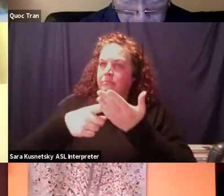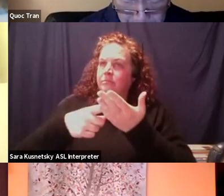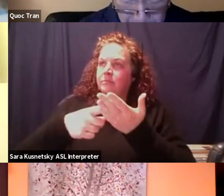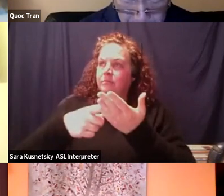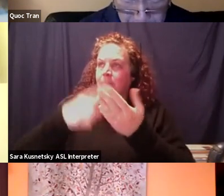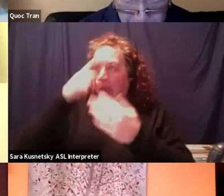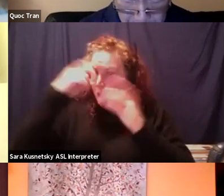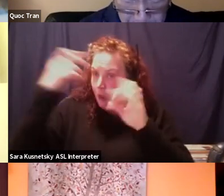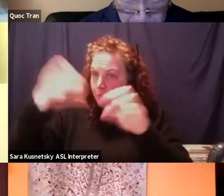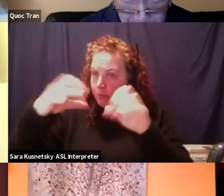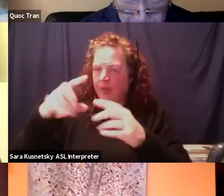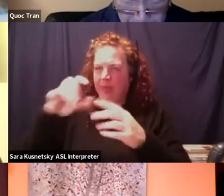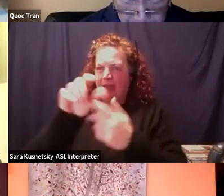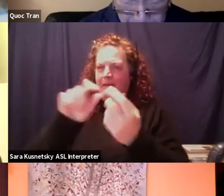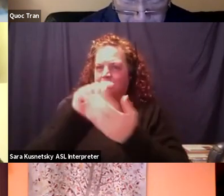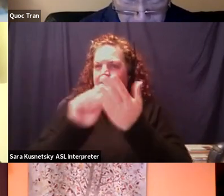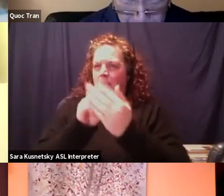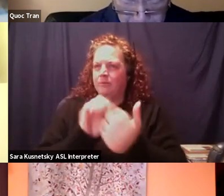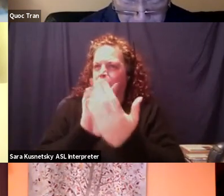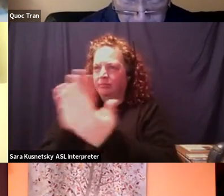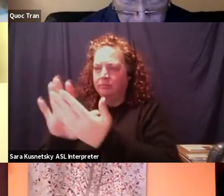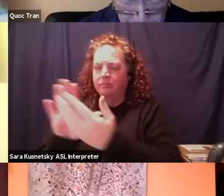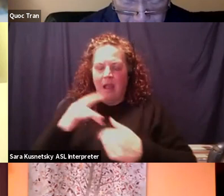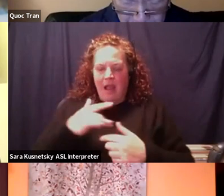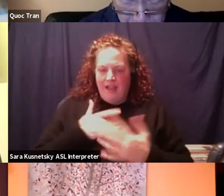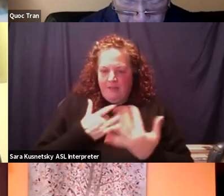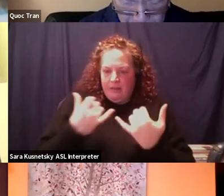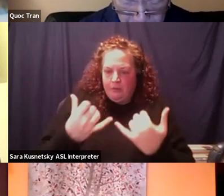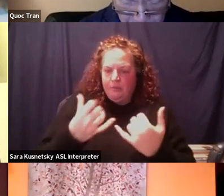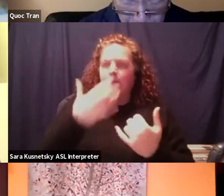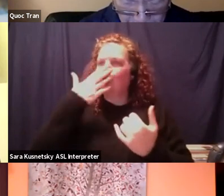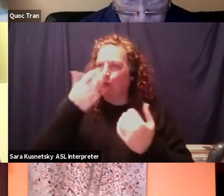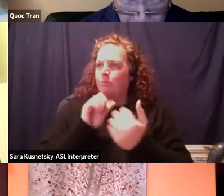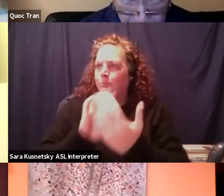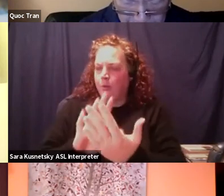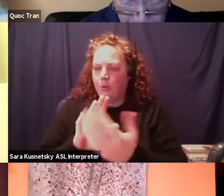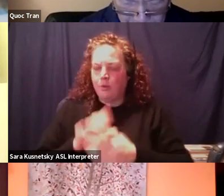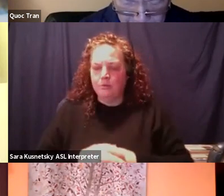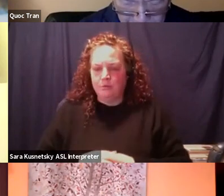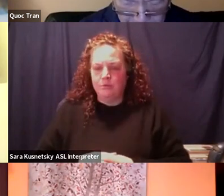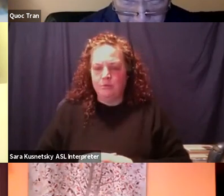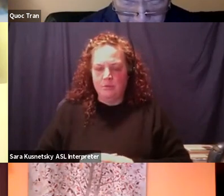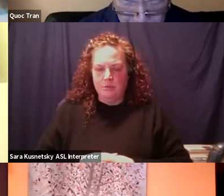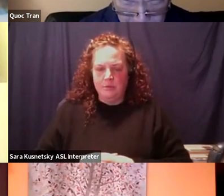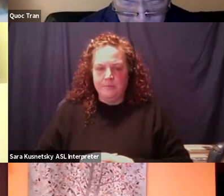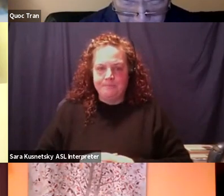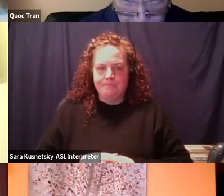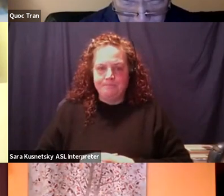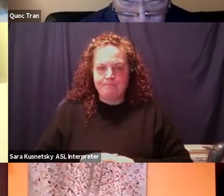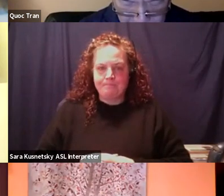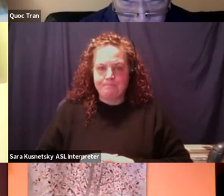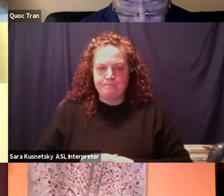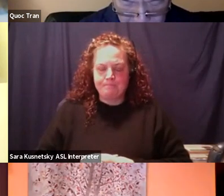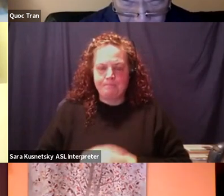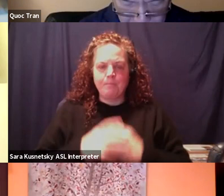I just think in today's day and age, that's a great approach to take. And also I wanna echo the comments, and